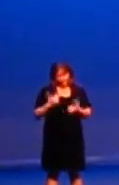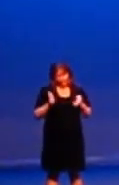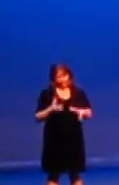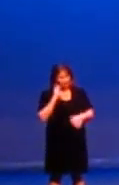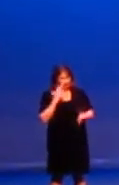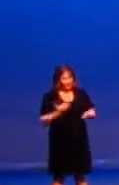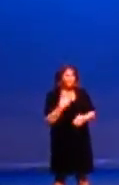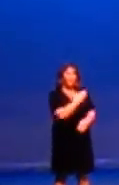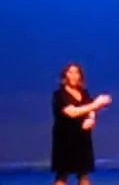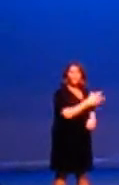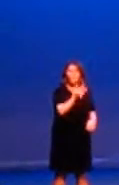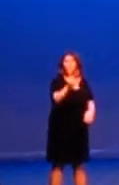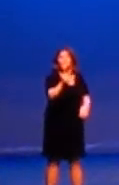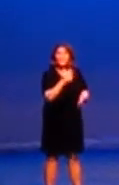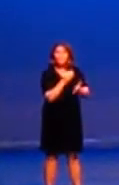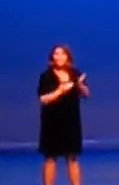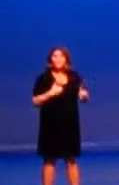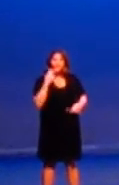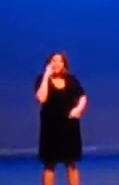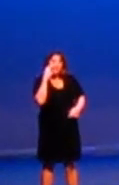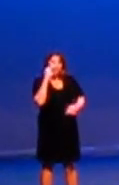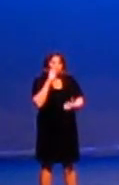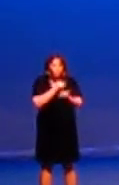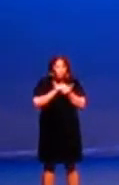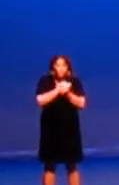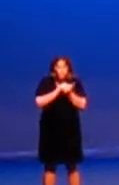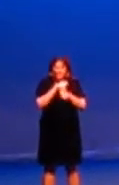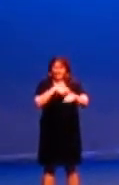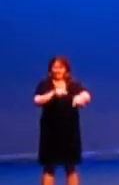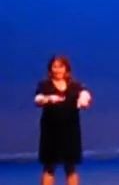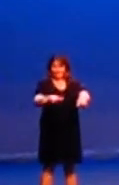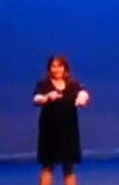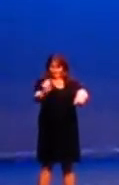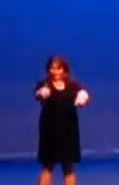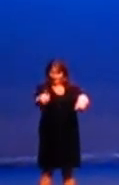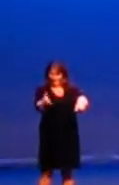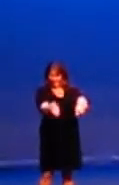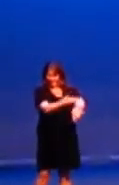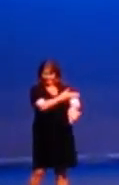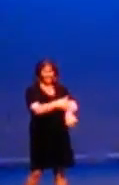3 pieces to chew on, I think, all at the same time. So let's load them up there.